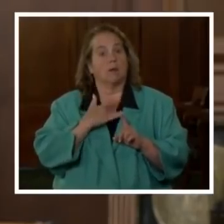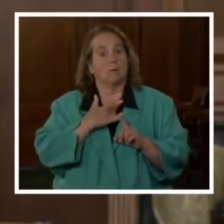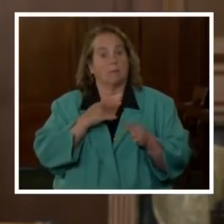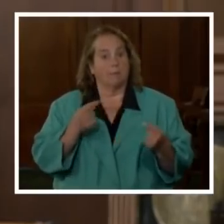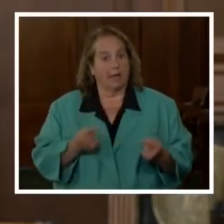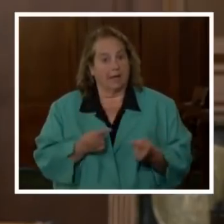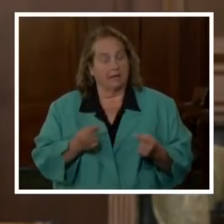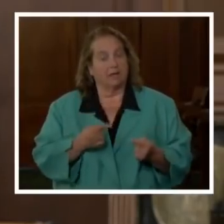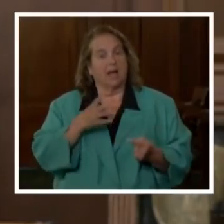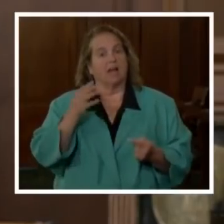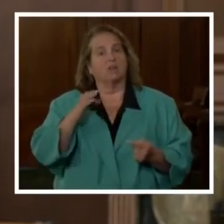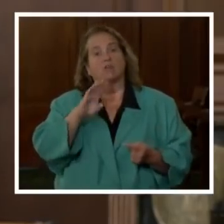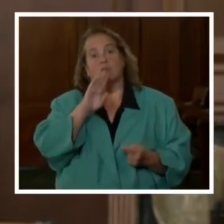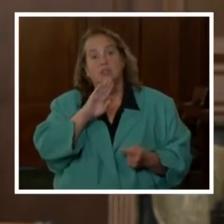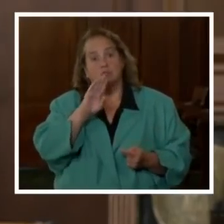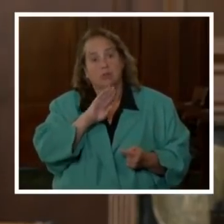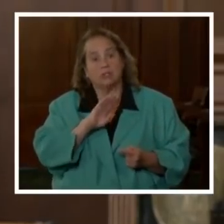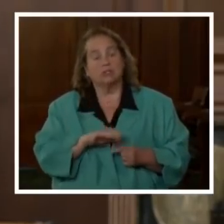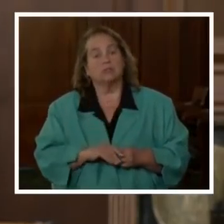and her frustration,